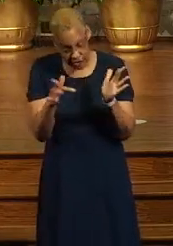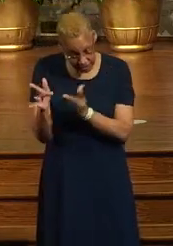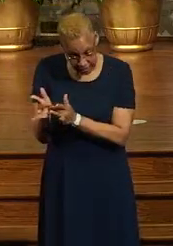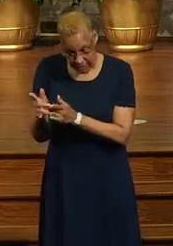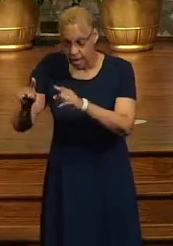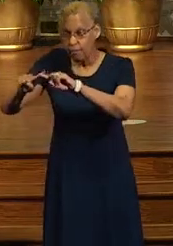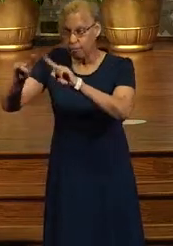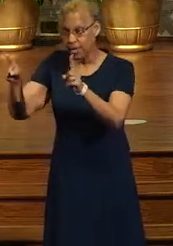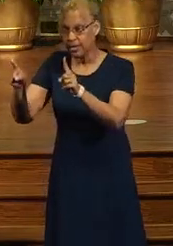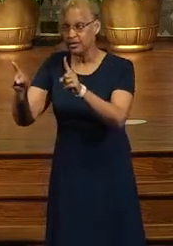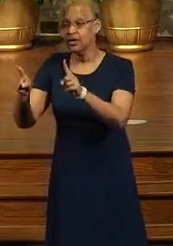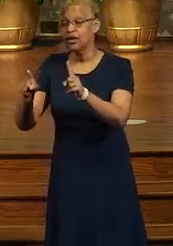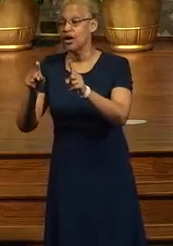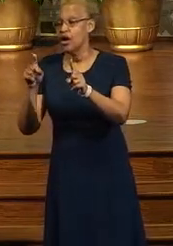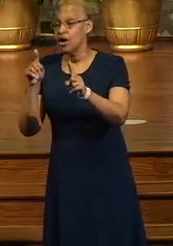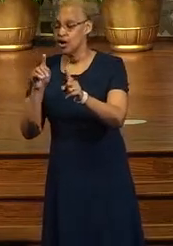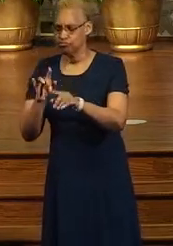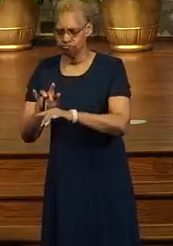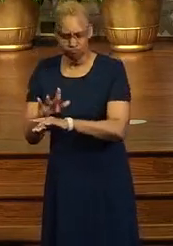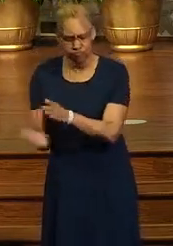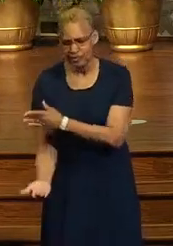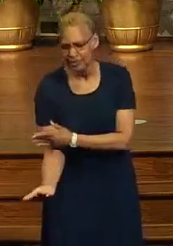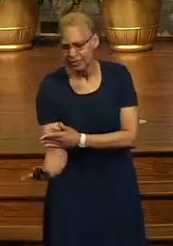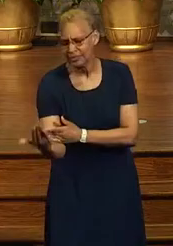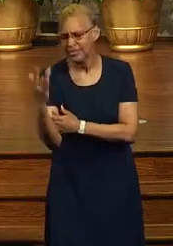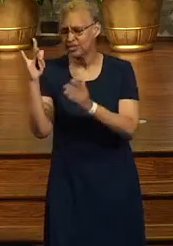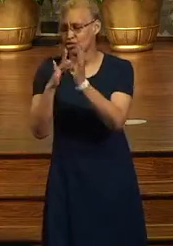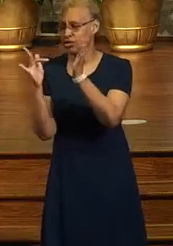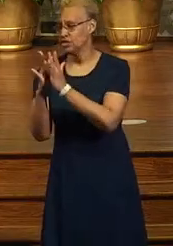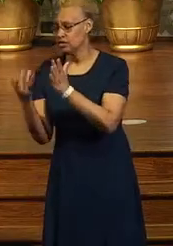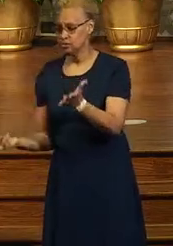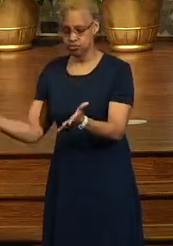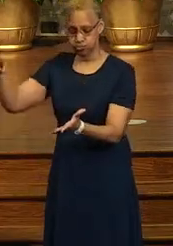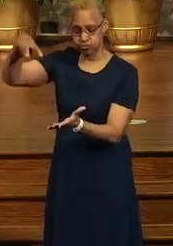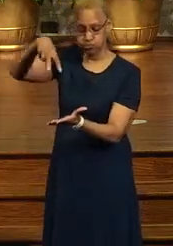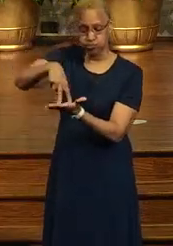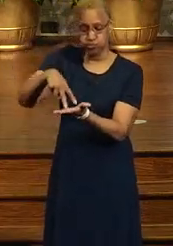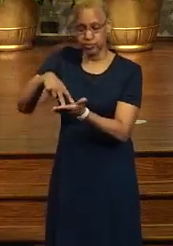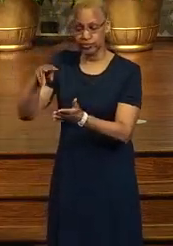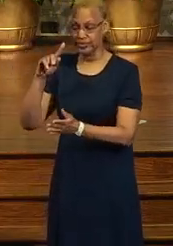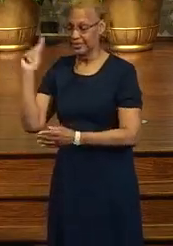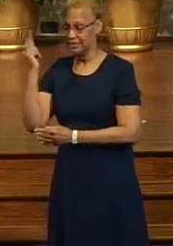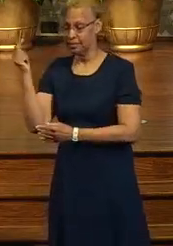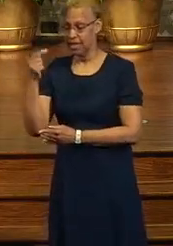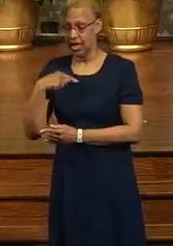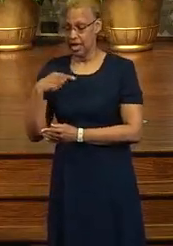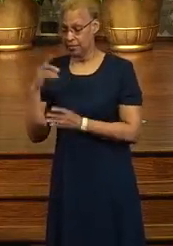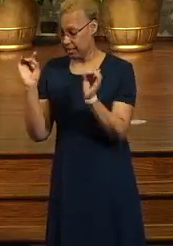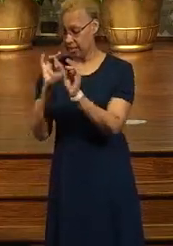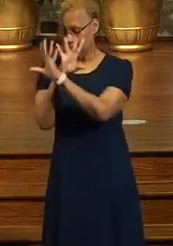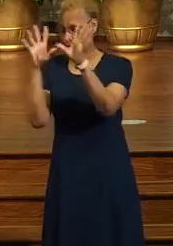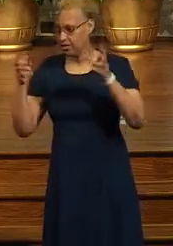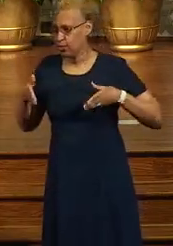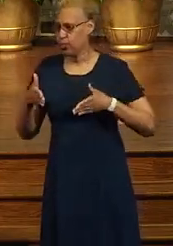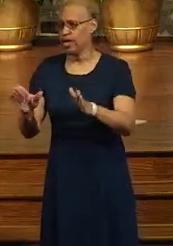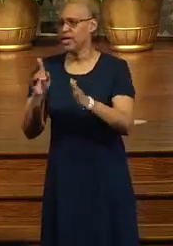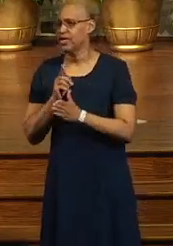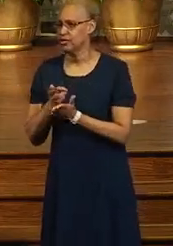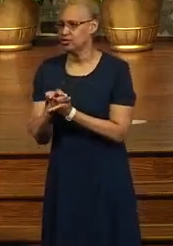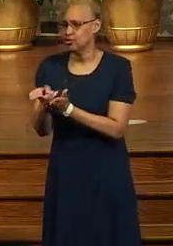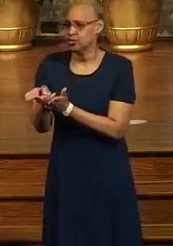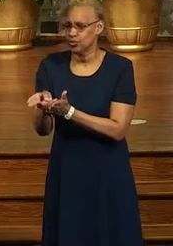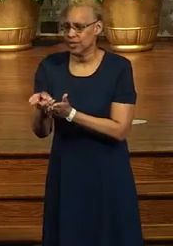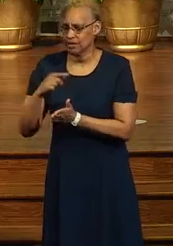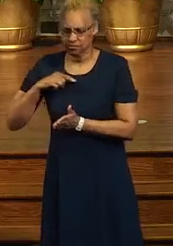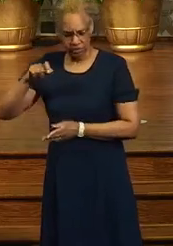early Sunday morning, Jesus got up with the testimony. I have the light, I am the way, I am the truth, I have